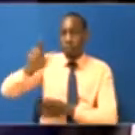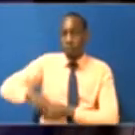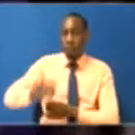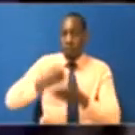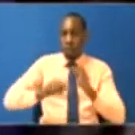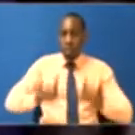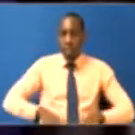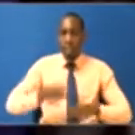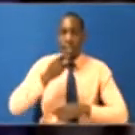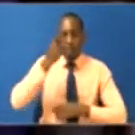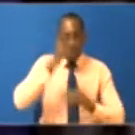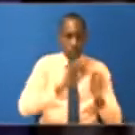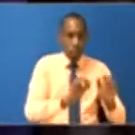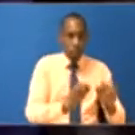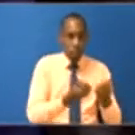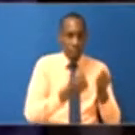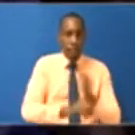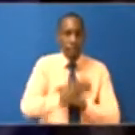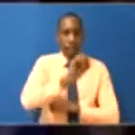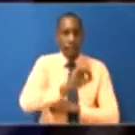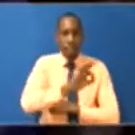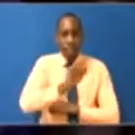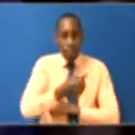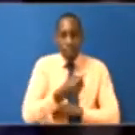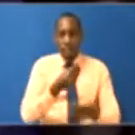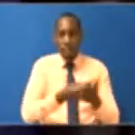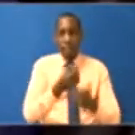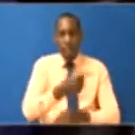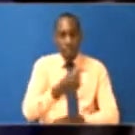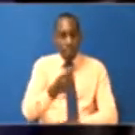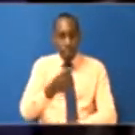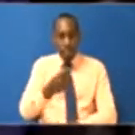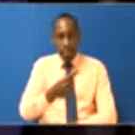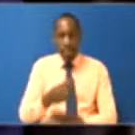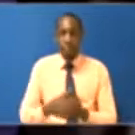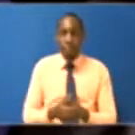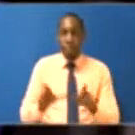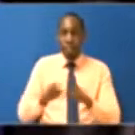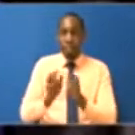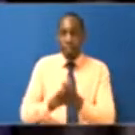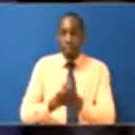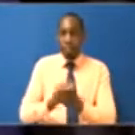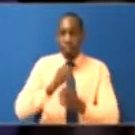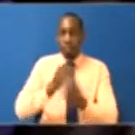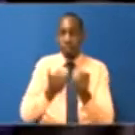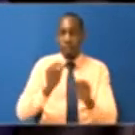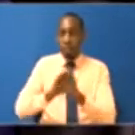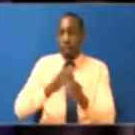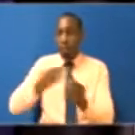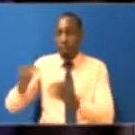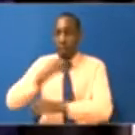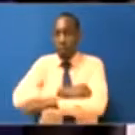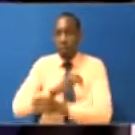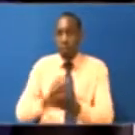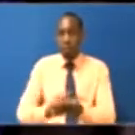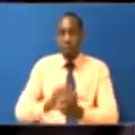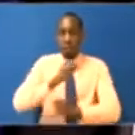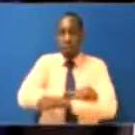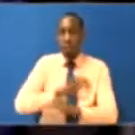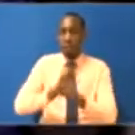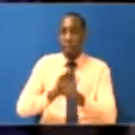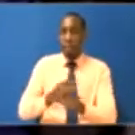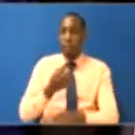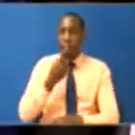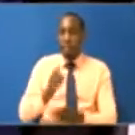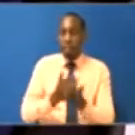living for those parents you save them close to five thousand and three thousand shillings a month and attendance goes up many schools at 12 30 they tell the kids to go